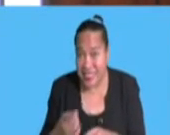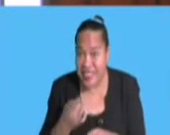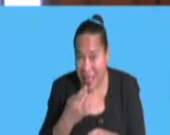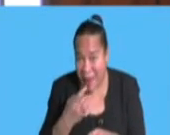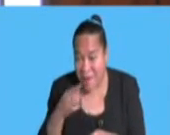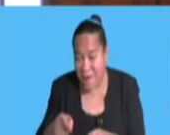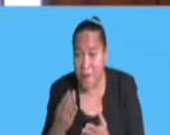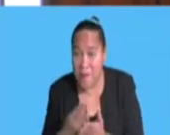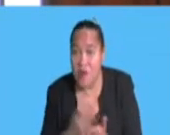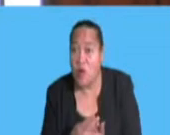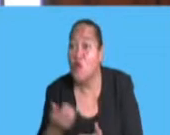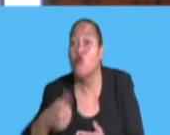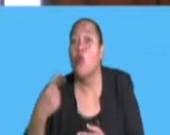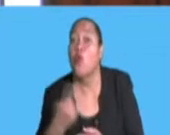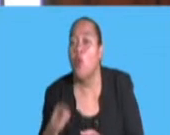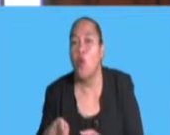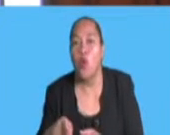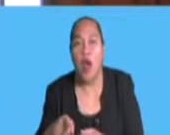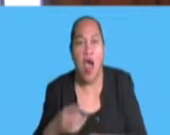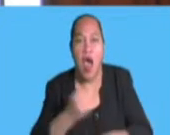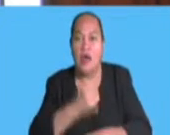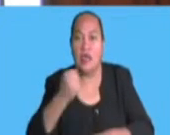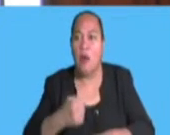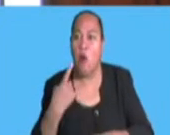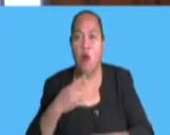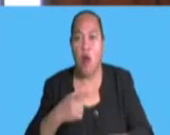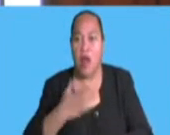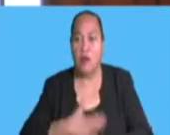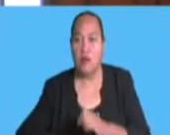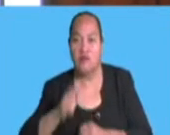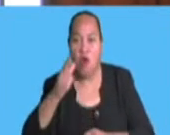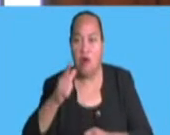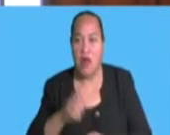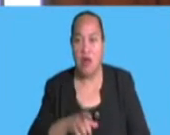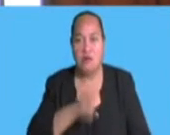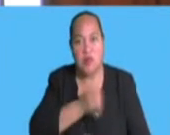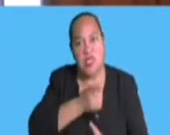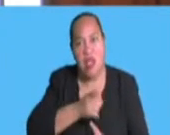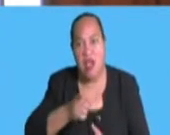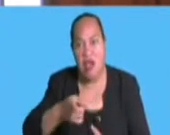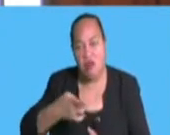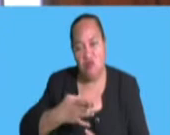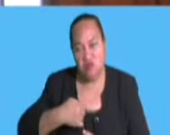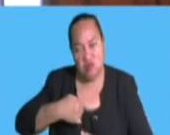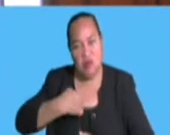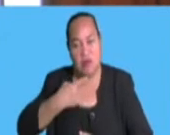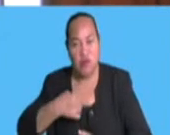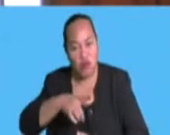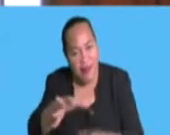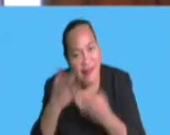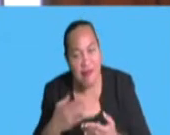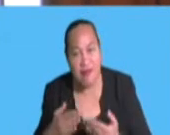often used by dictatorial regimes. Developing countries in Europe, most